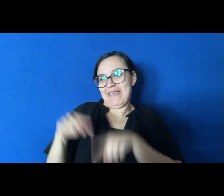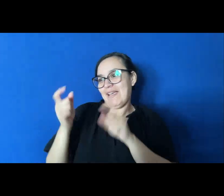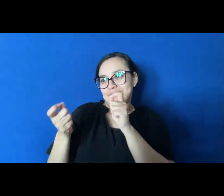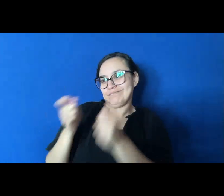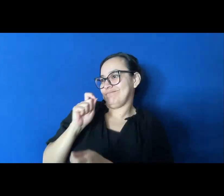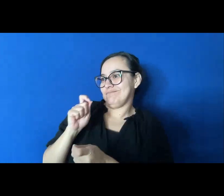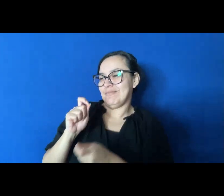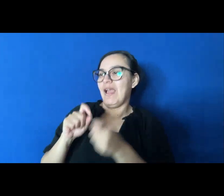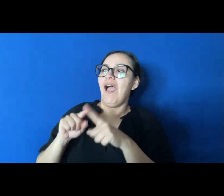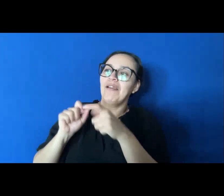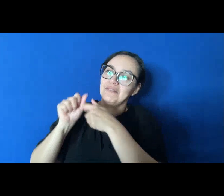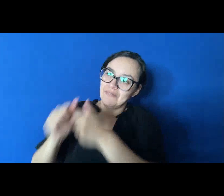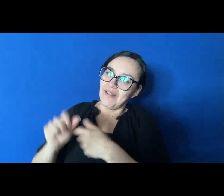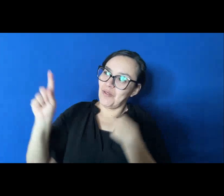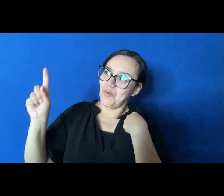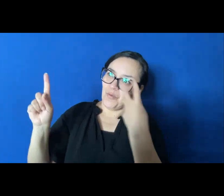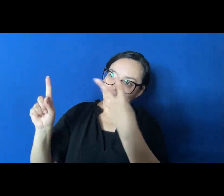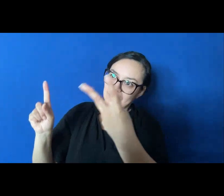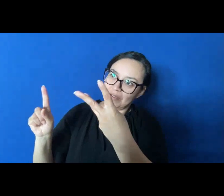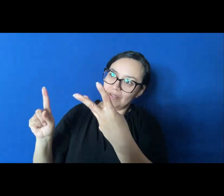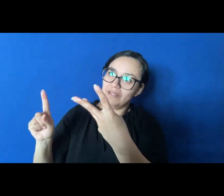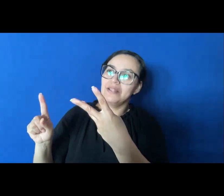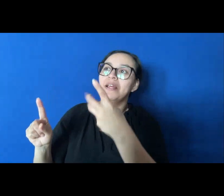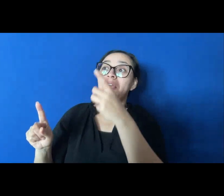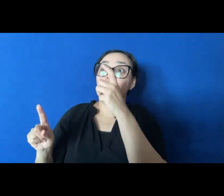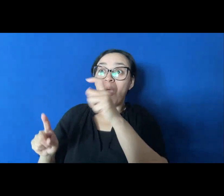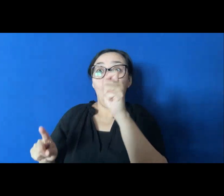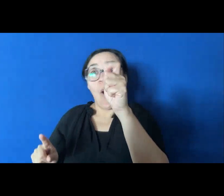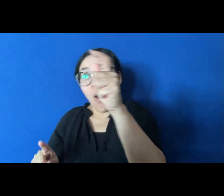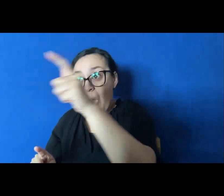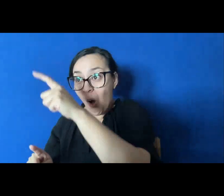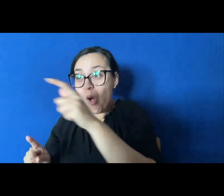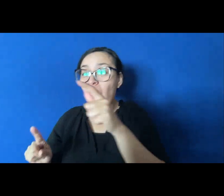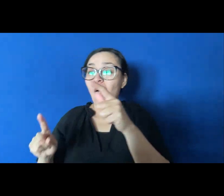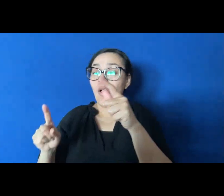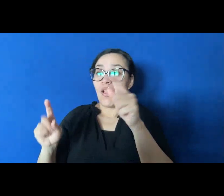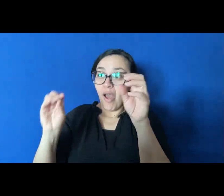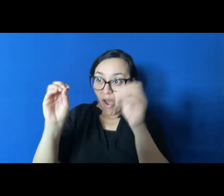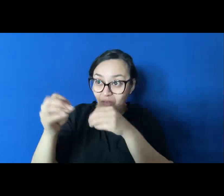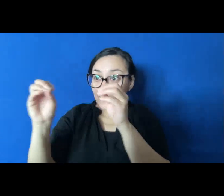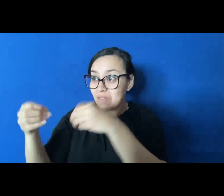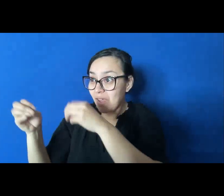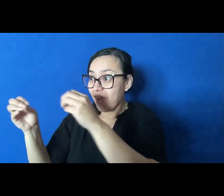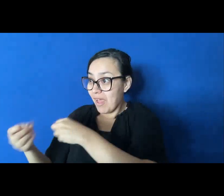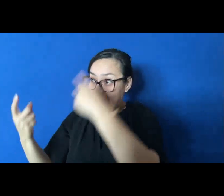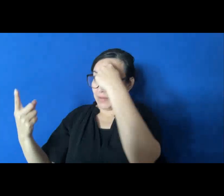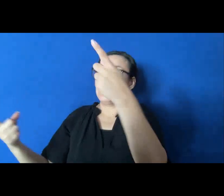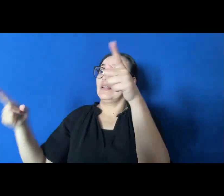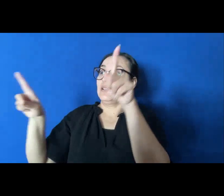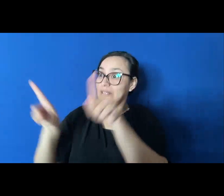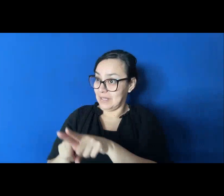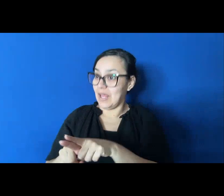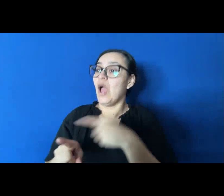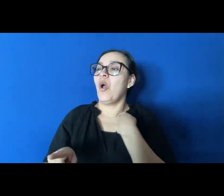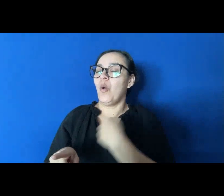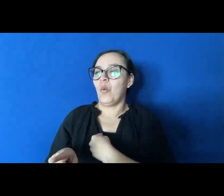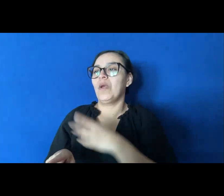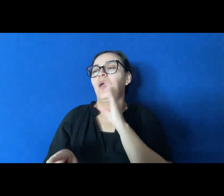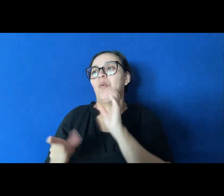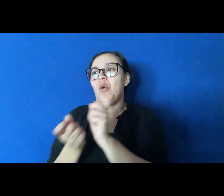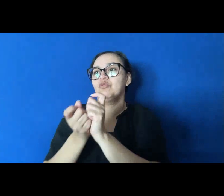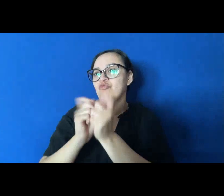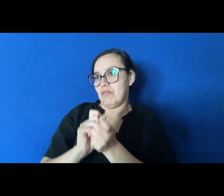them, this needs to go to Washington, and all those offices need to be in agreement to adjust